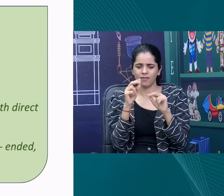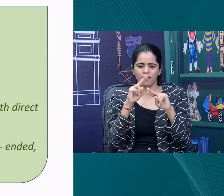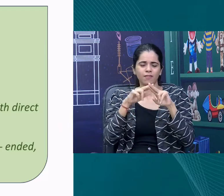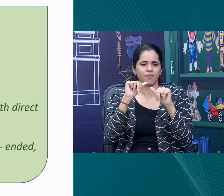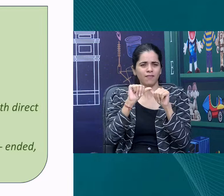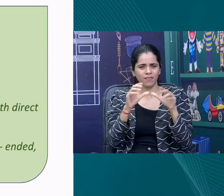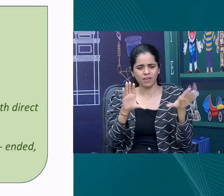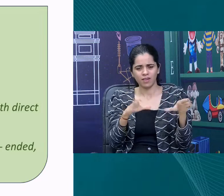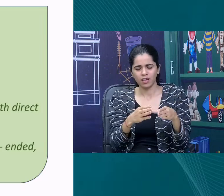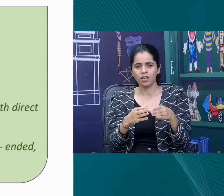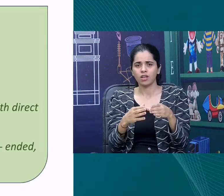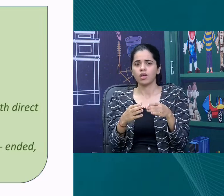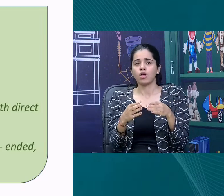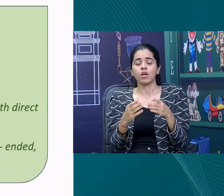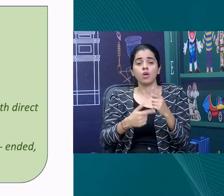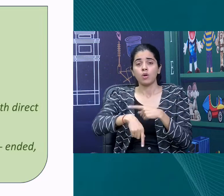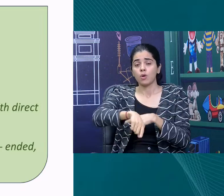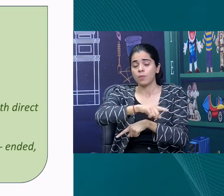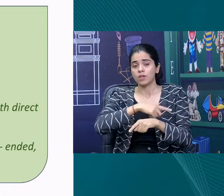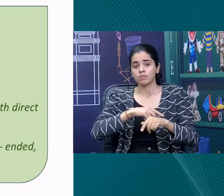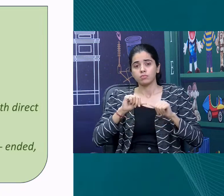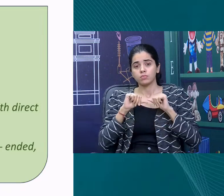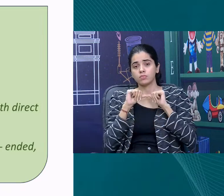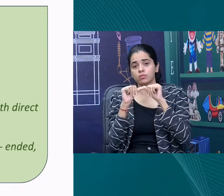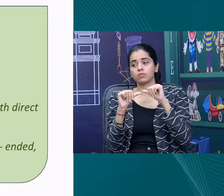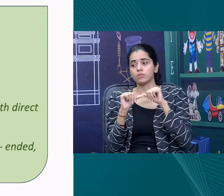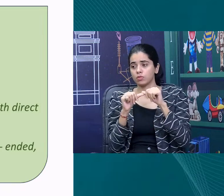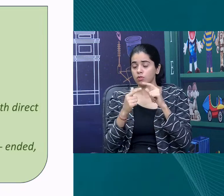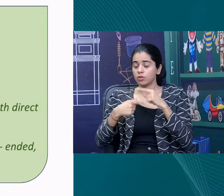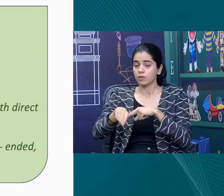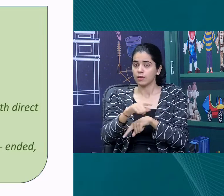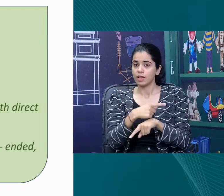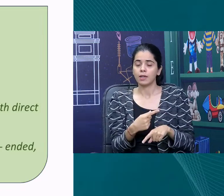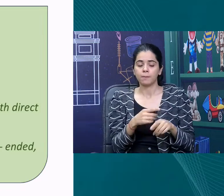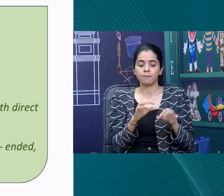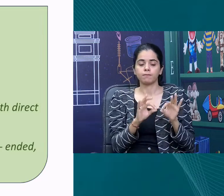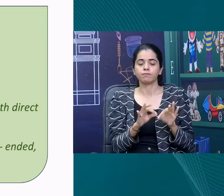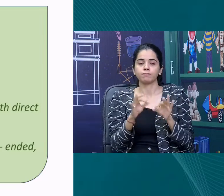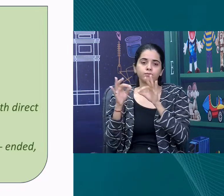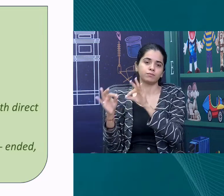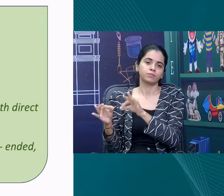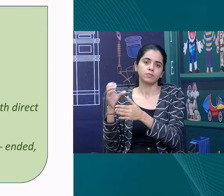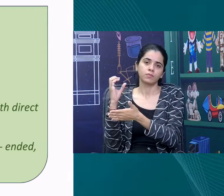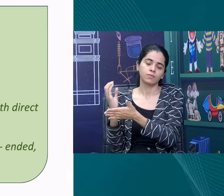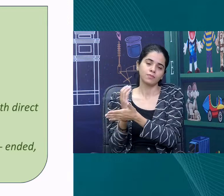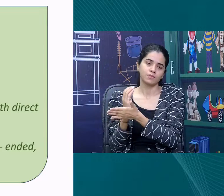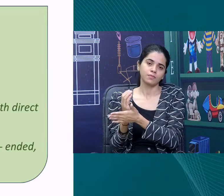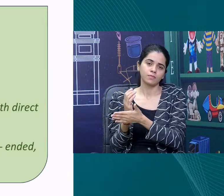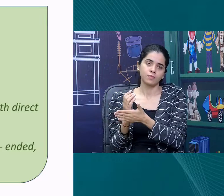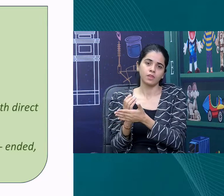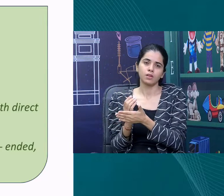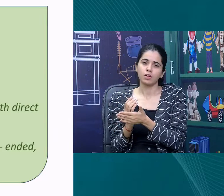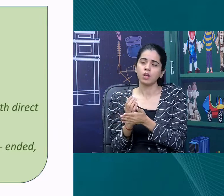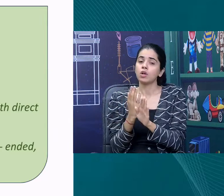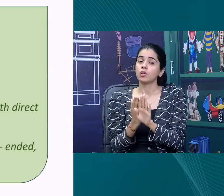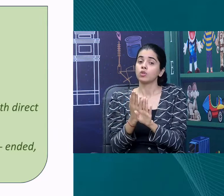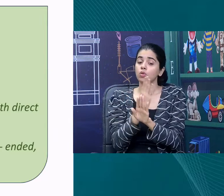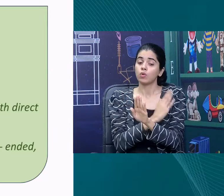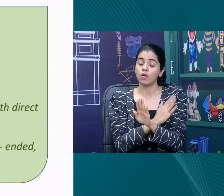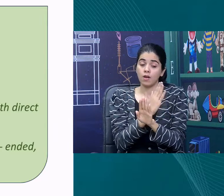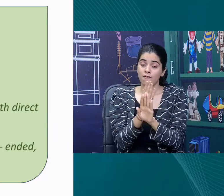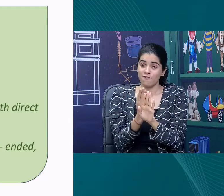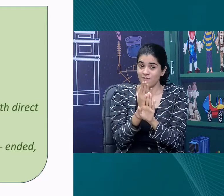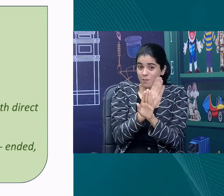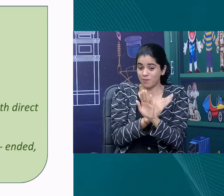assessment is a group assessment where every child answers, and we quickly shift to the lesson. So before that, I think it is good to assess